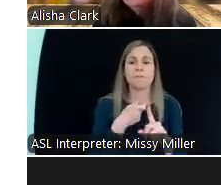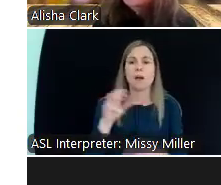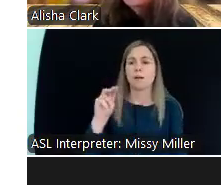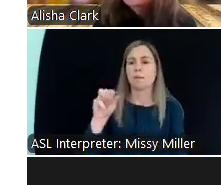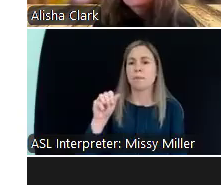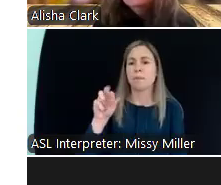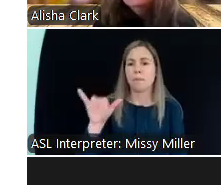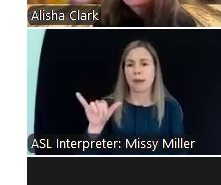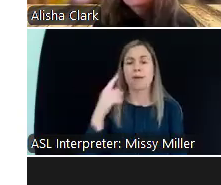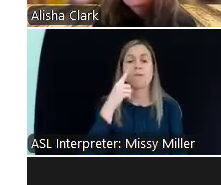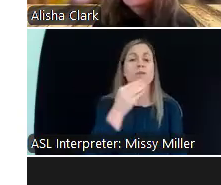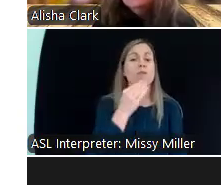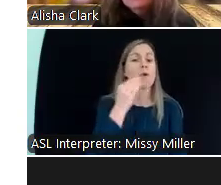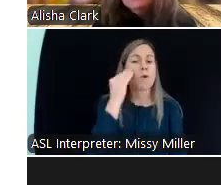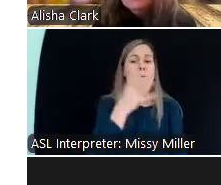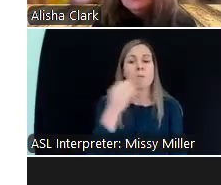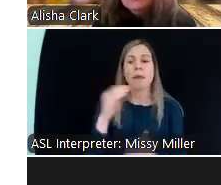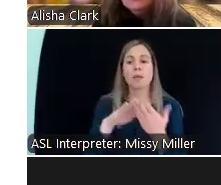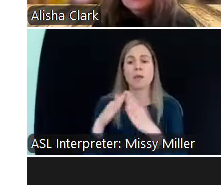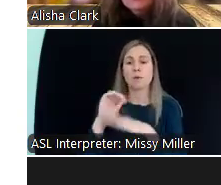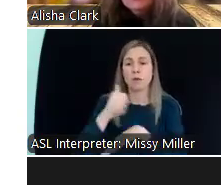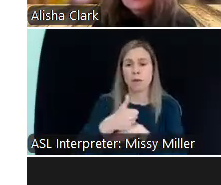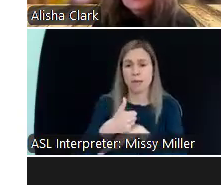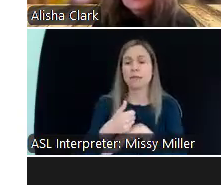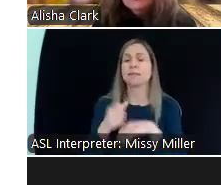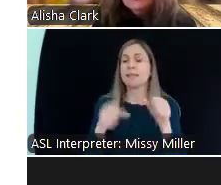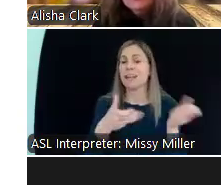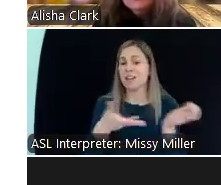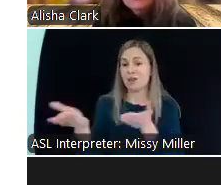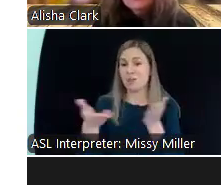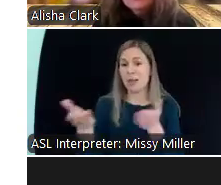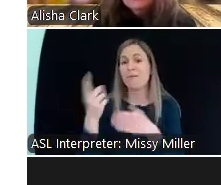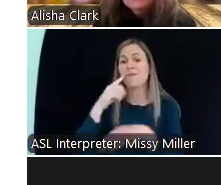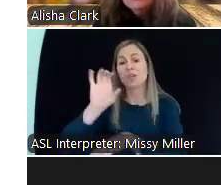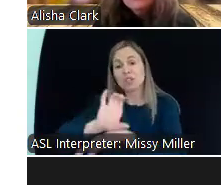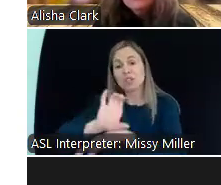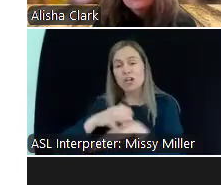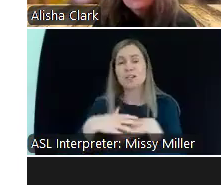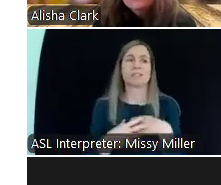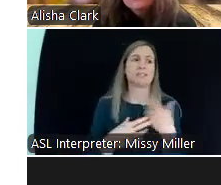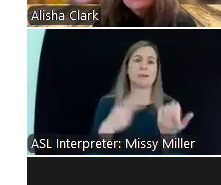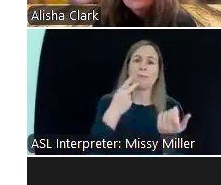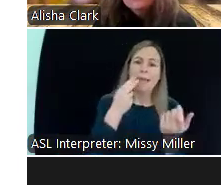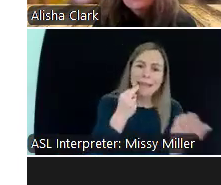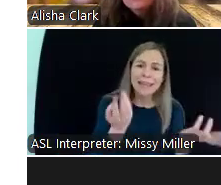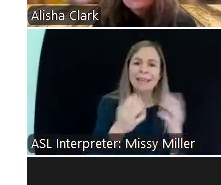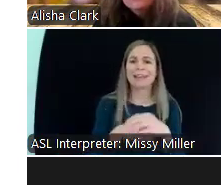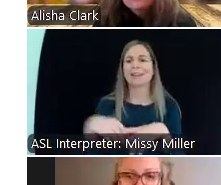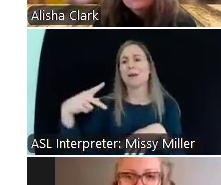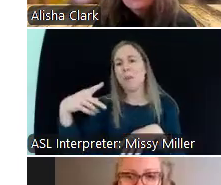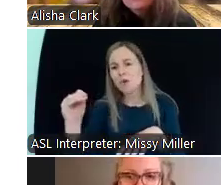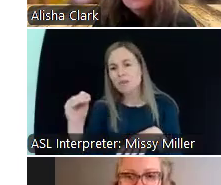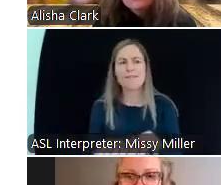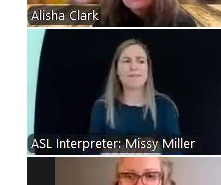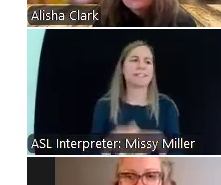home and community-based waiver, can a PDS caregiver take a client to church, visit friends, go on a picnic, go to the post office, play games with